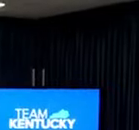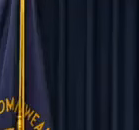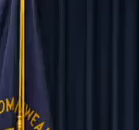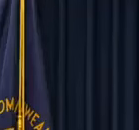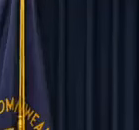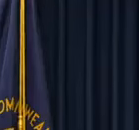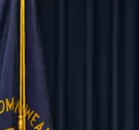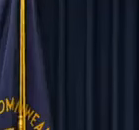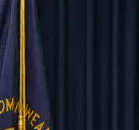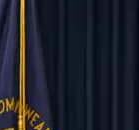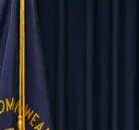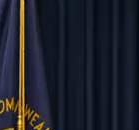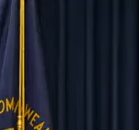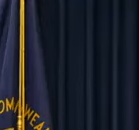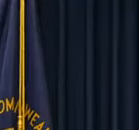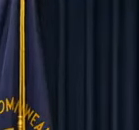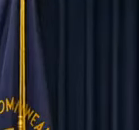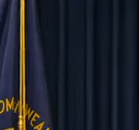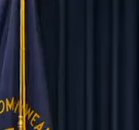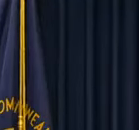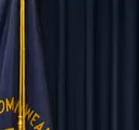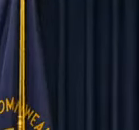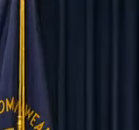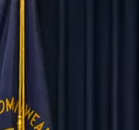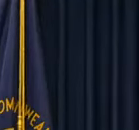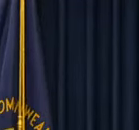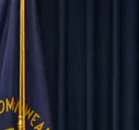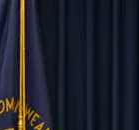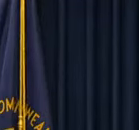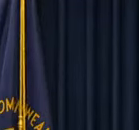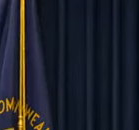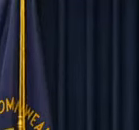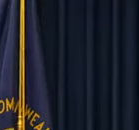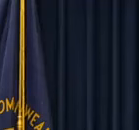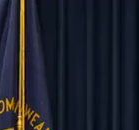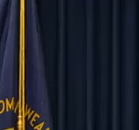Okay. And the last bill I am signing today